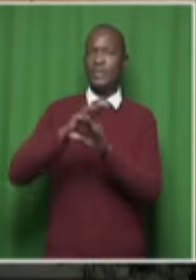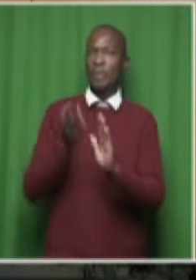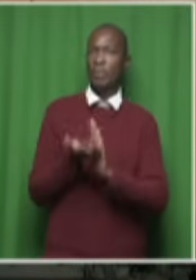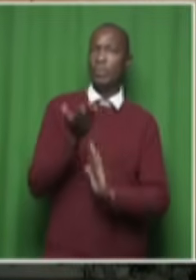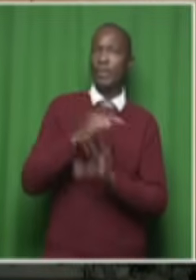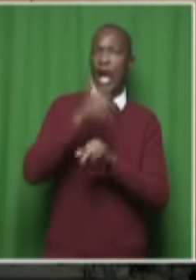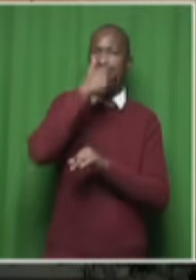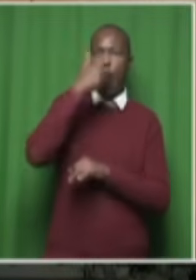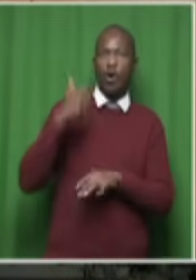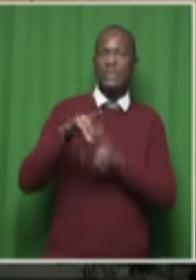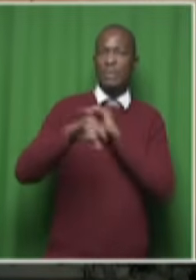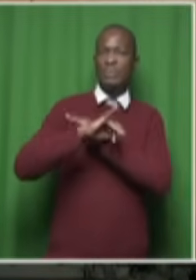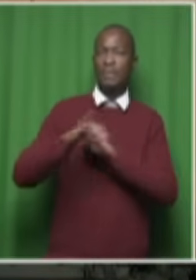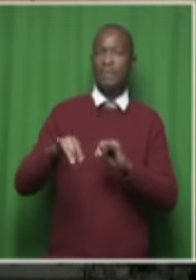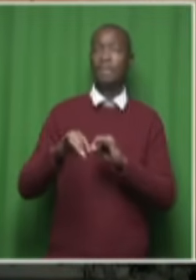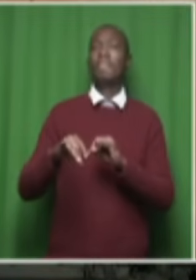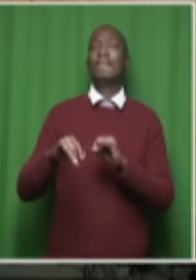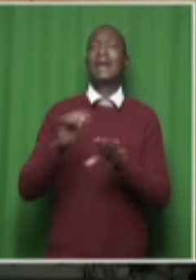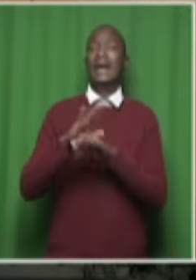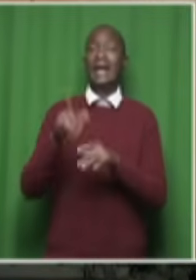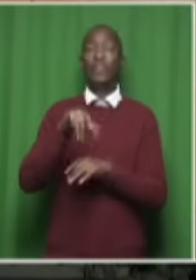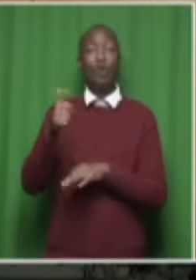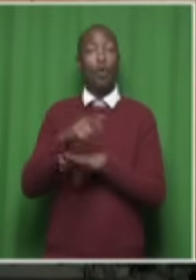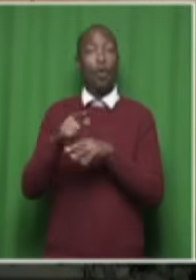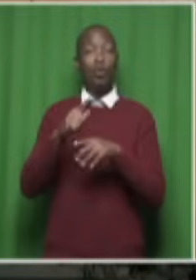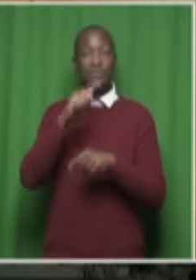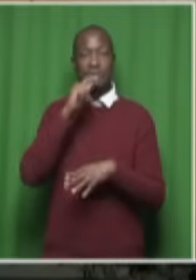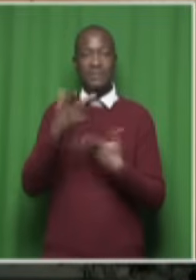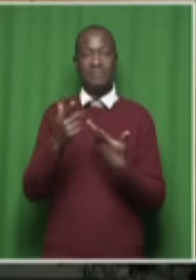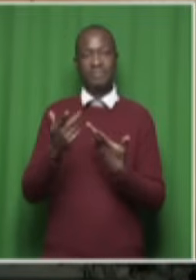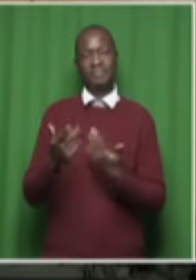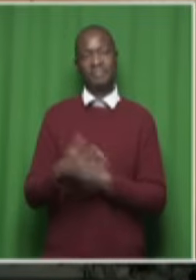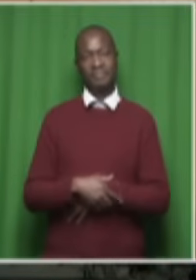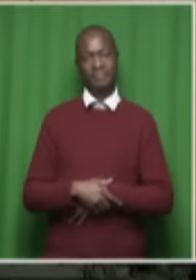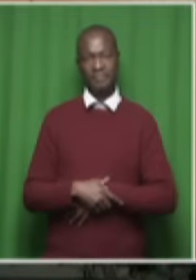hotter and the whole warning of climate change and global warming?